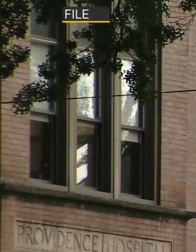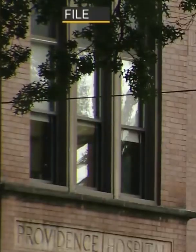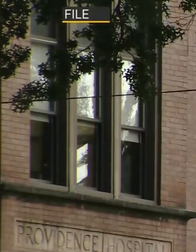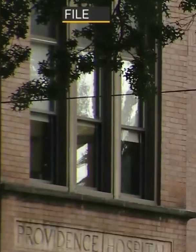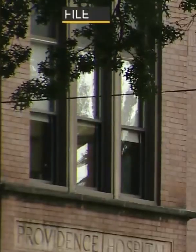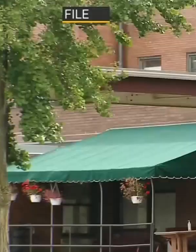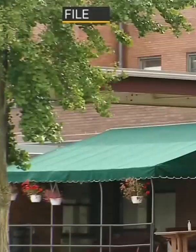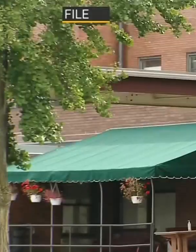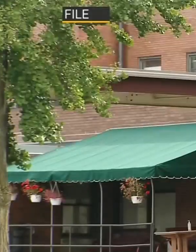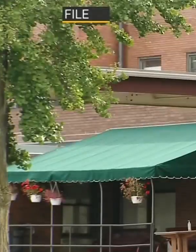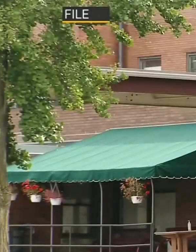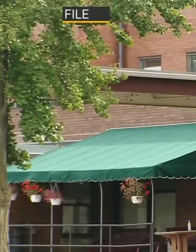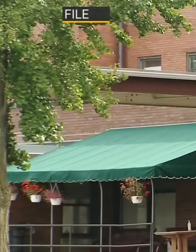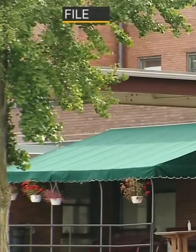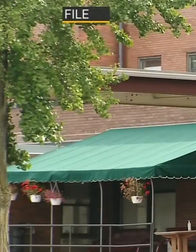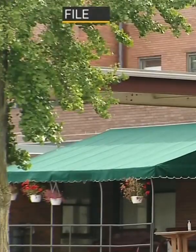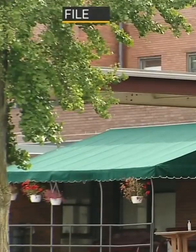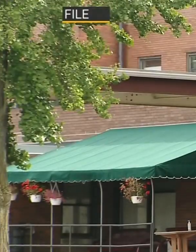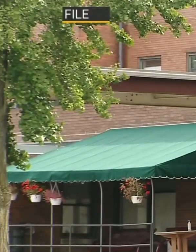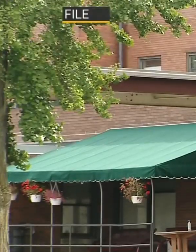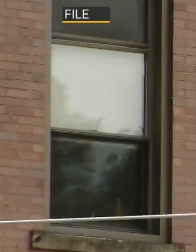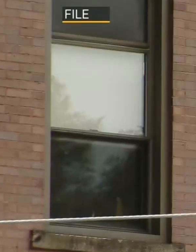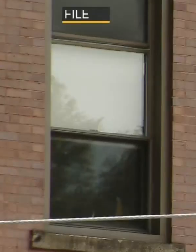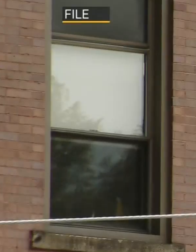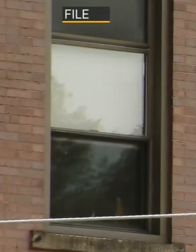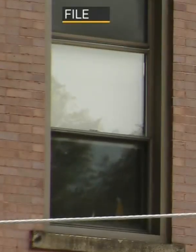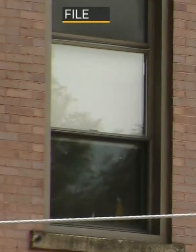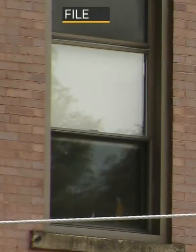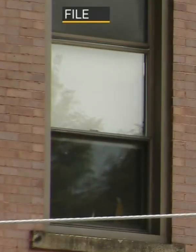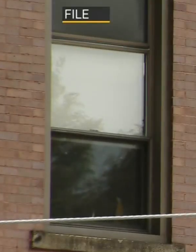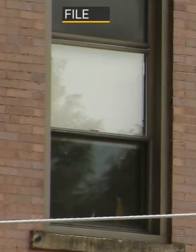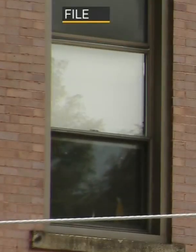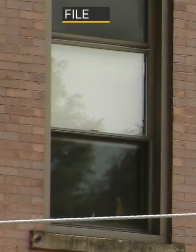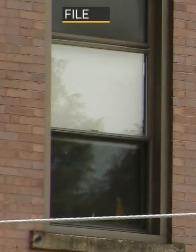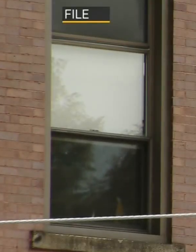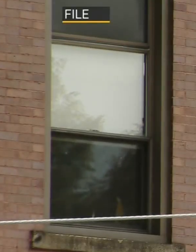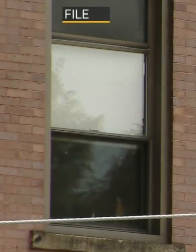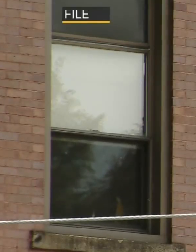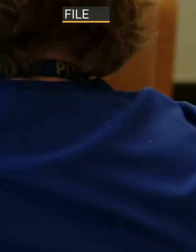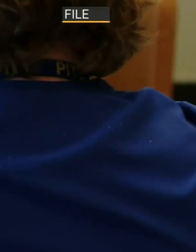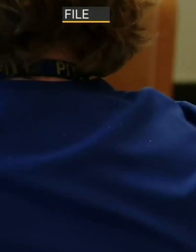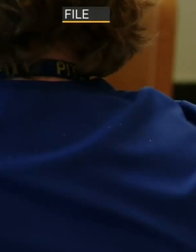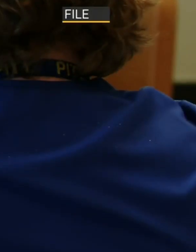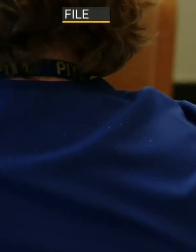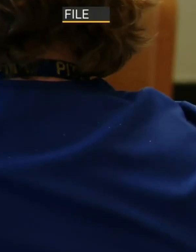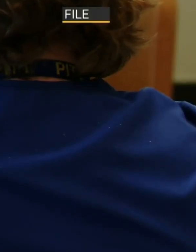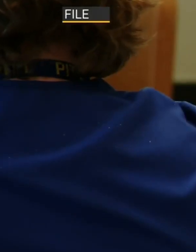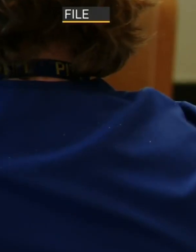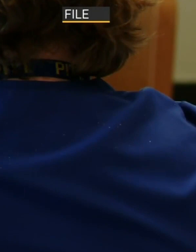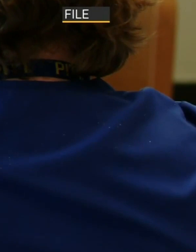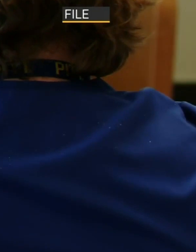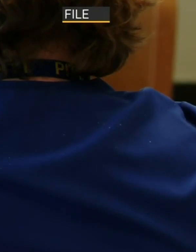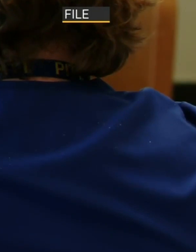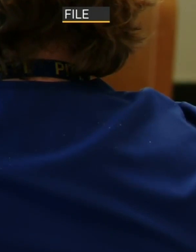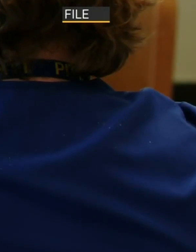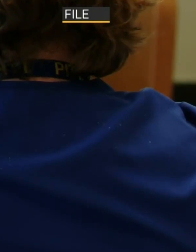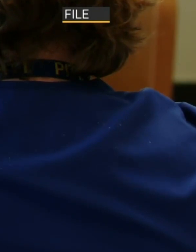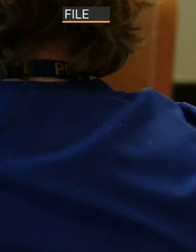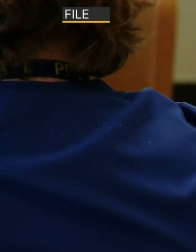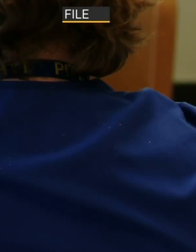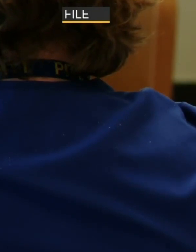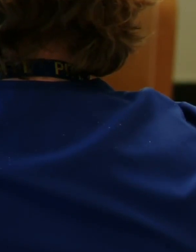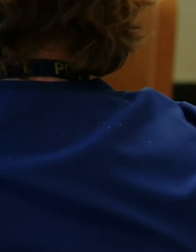nursing home data from CVS when it comes to residents and staff who received shots from last week. On top of that, a number of doses